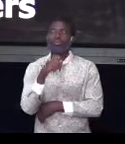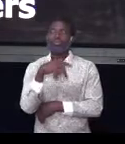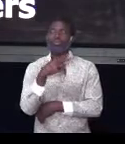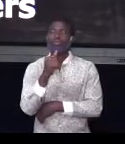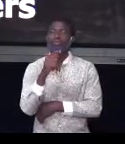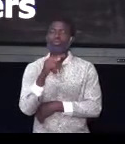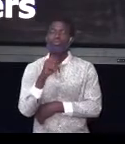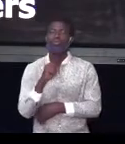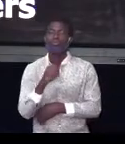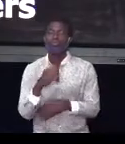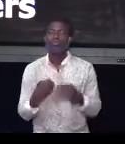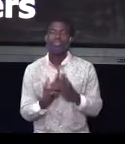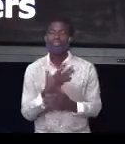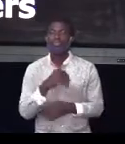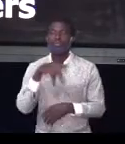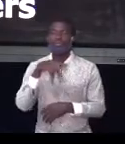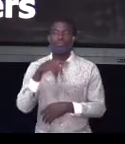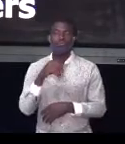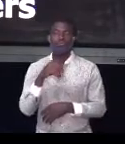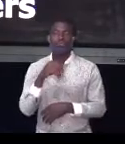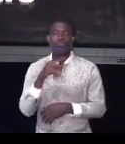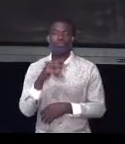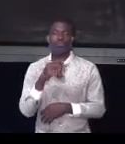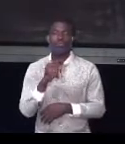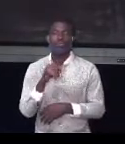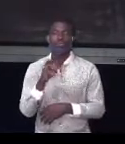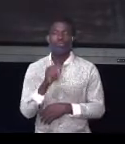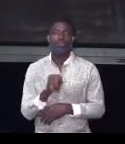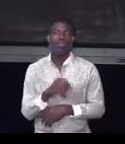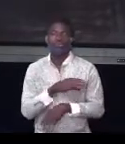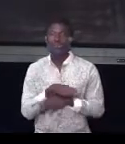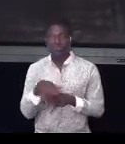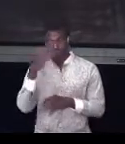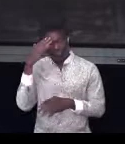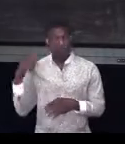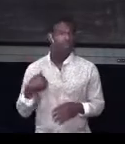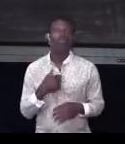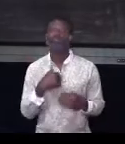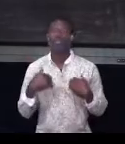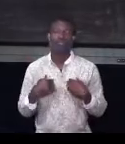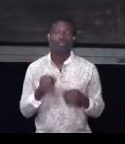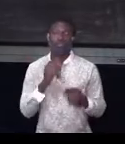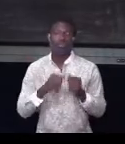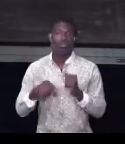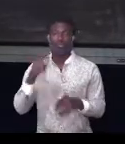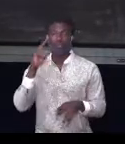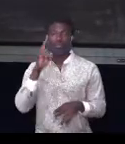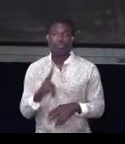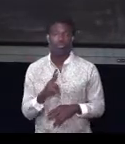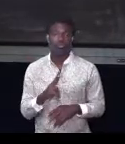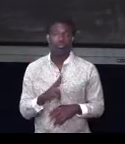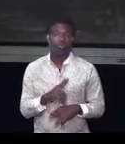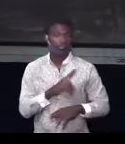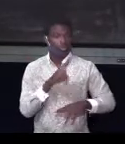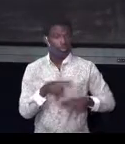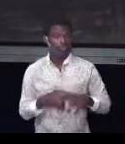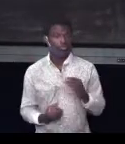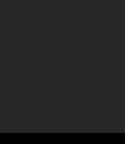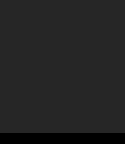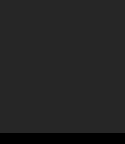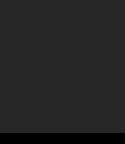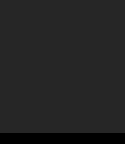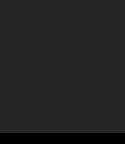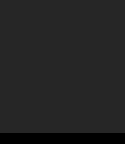and potassium fertilizers. Don't forget, we have talked about 2, natural fertilizer